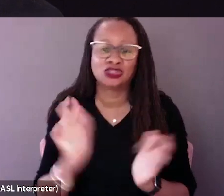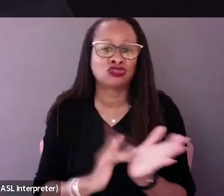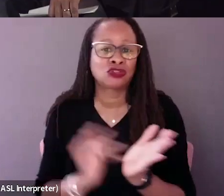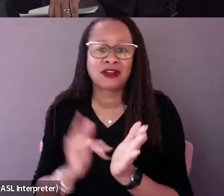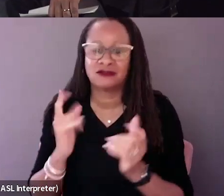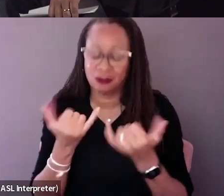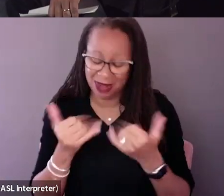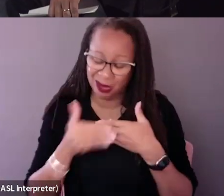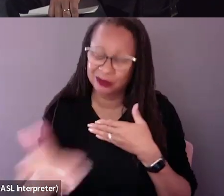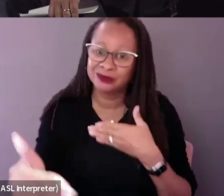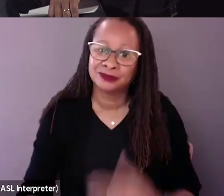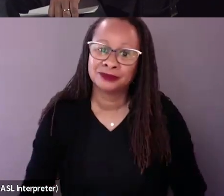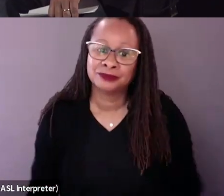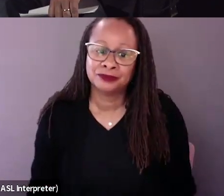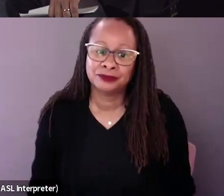here on out.